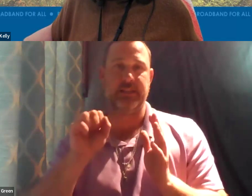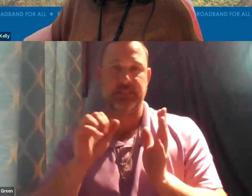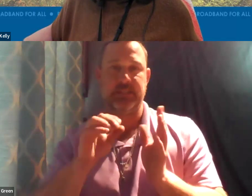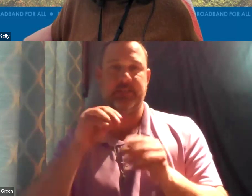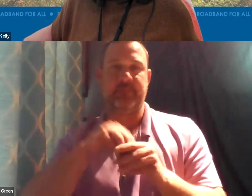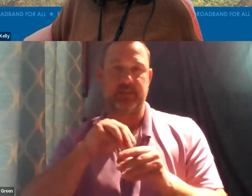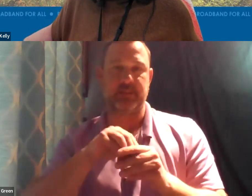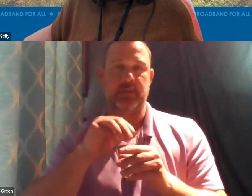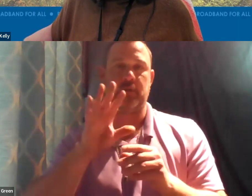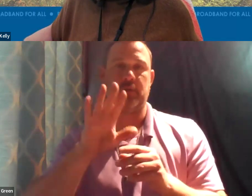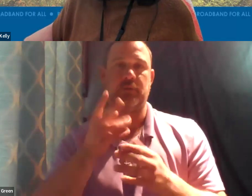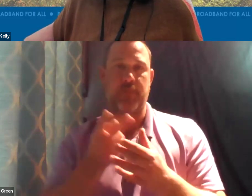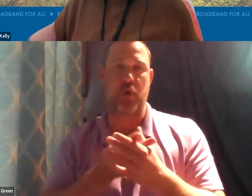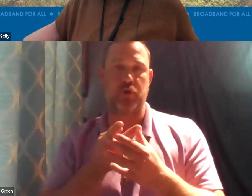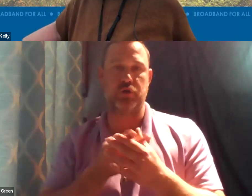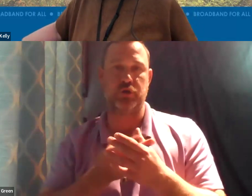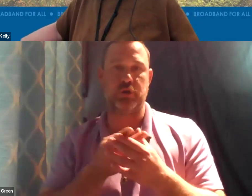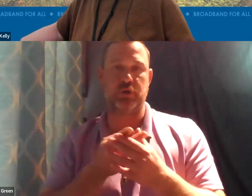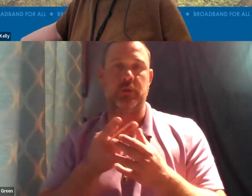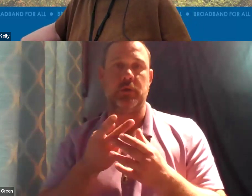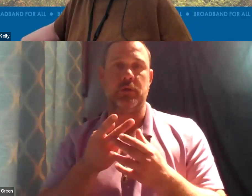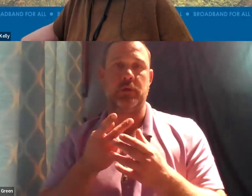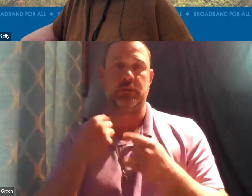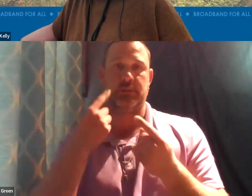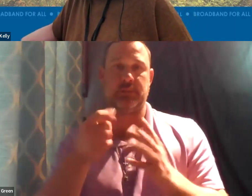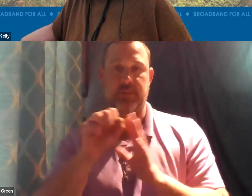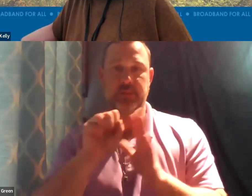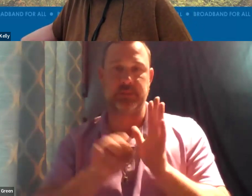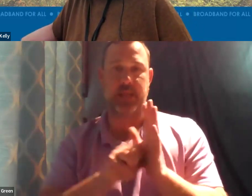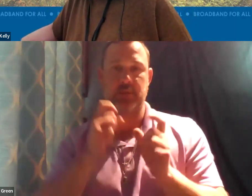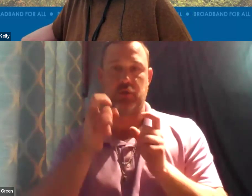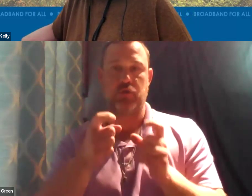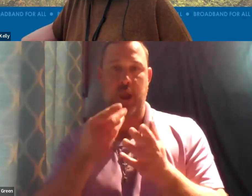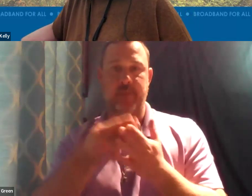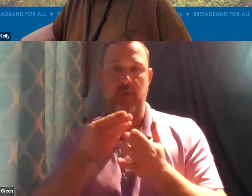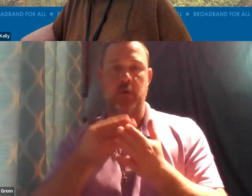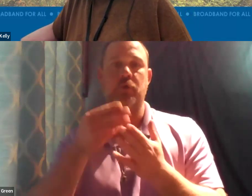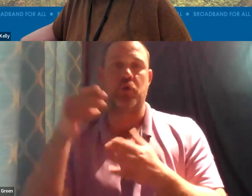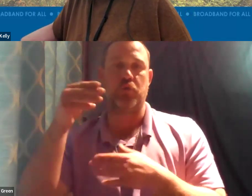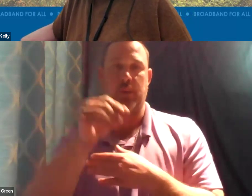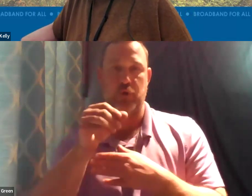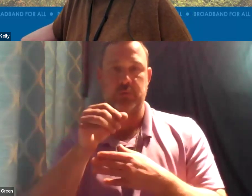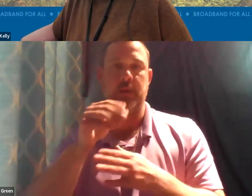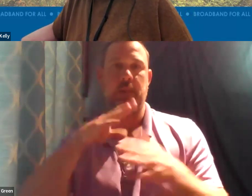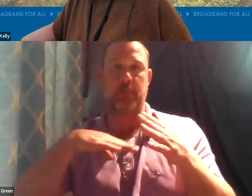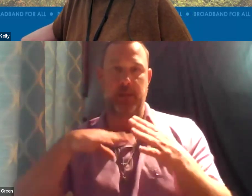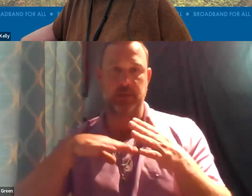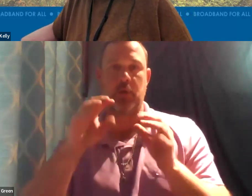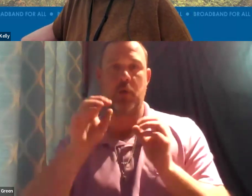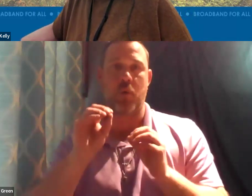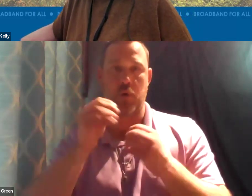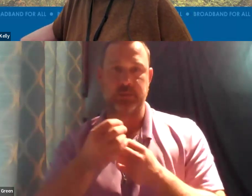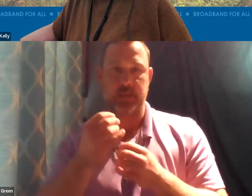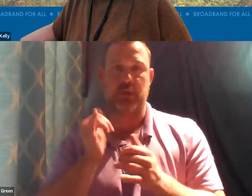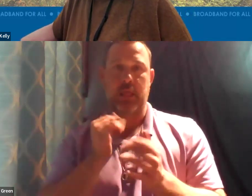My question is about partnerships. Since the state's grant funds are in a reimbursement basis, and a organization like